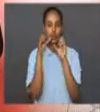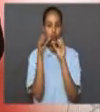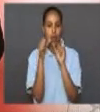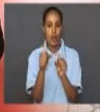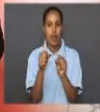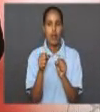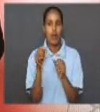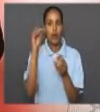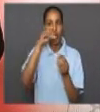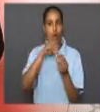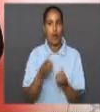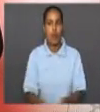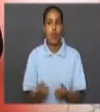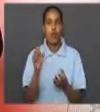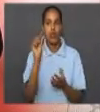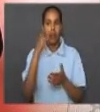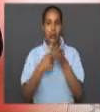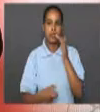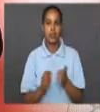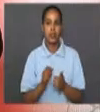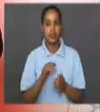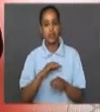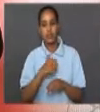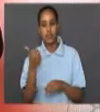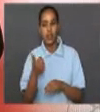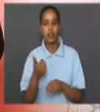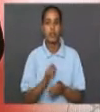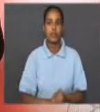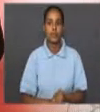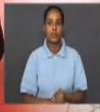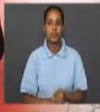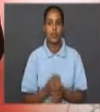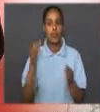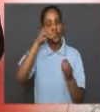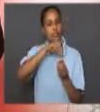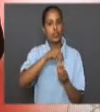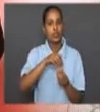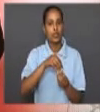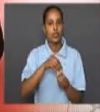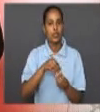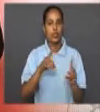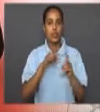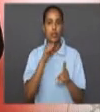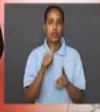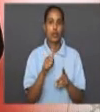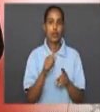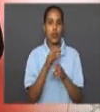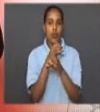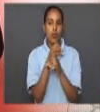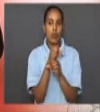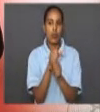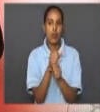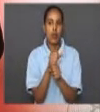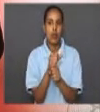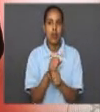stronger but also more expensive than Perspex. In addition, it does not contain